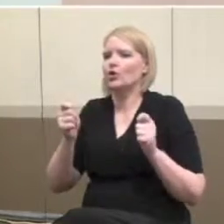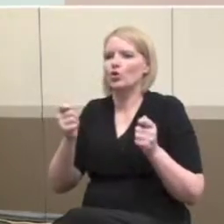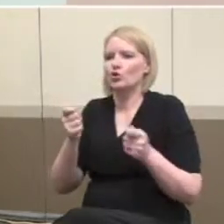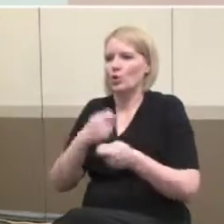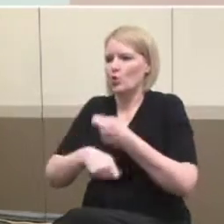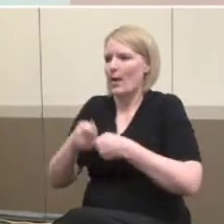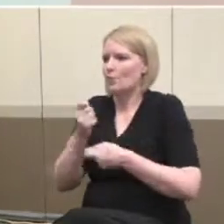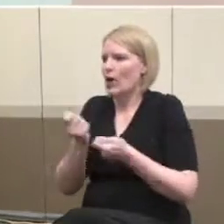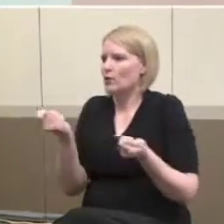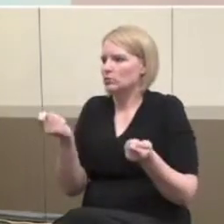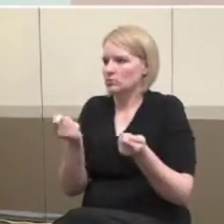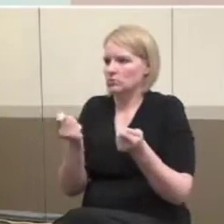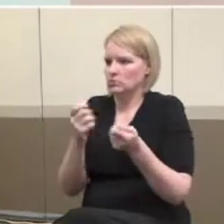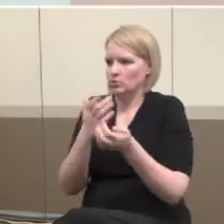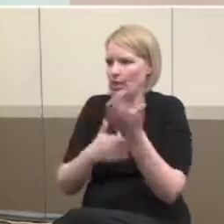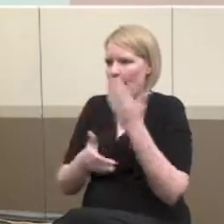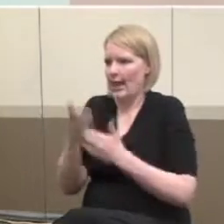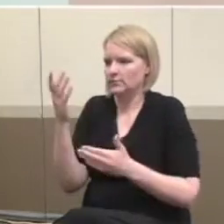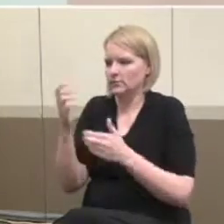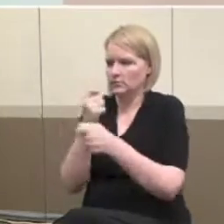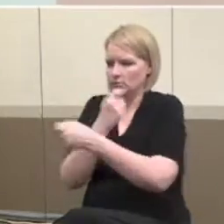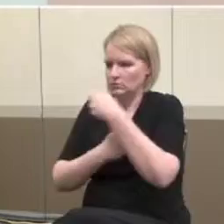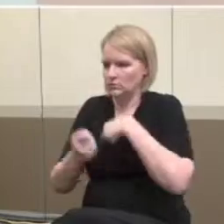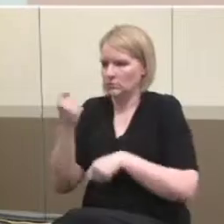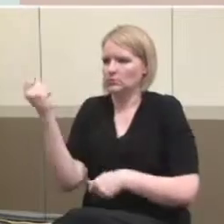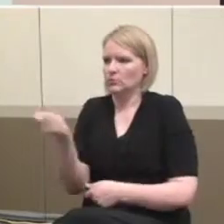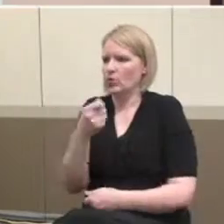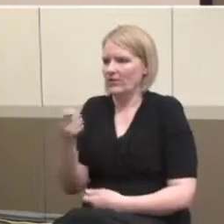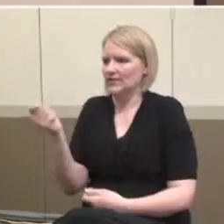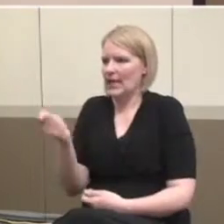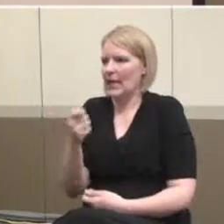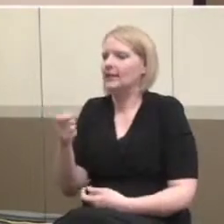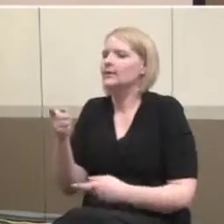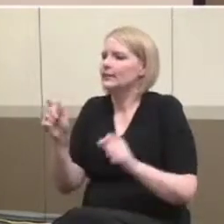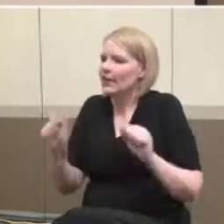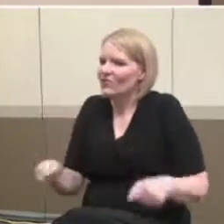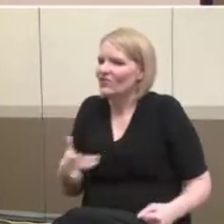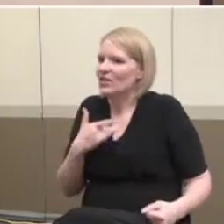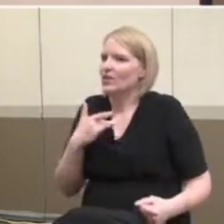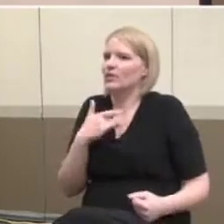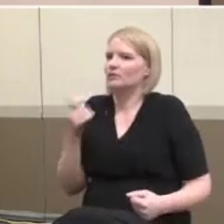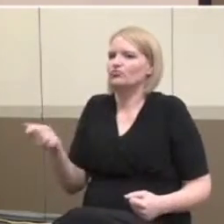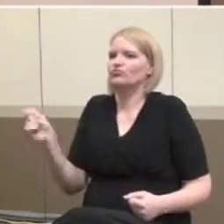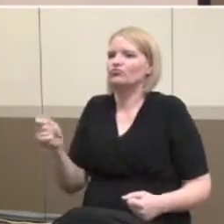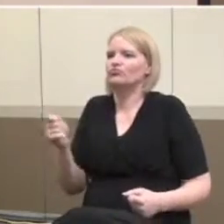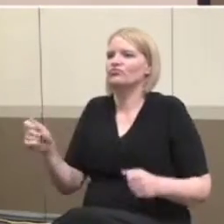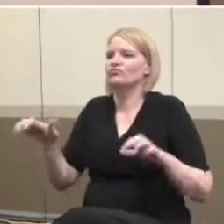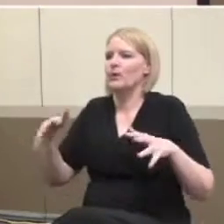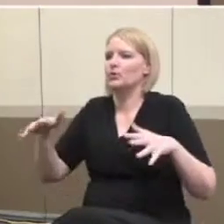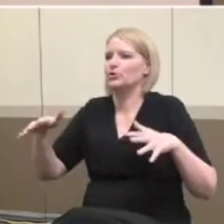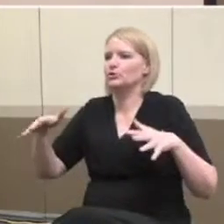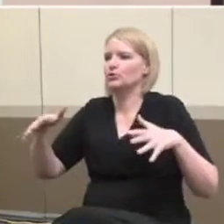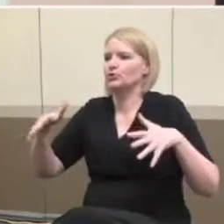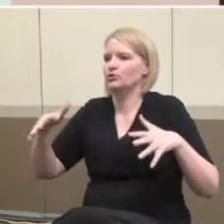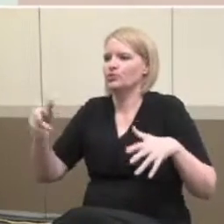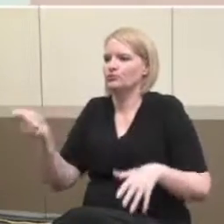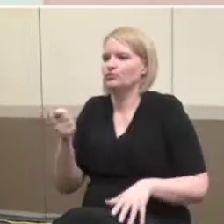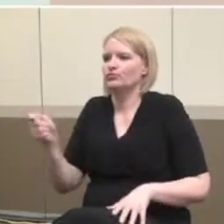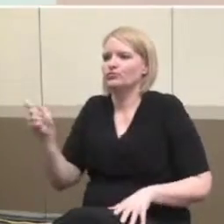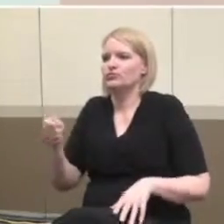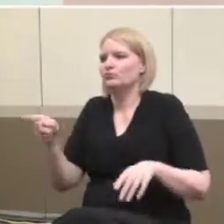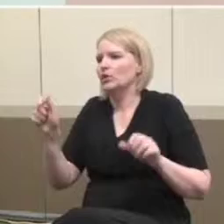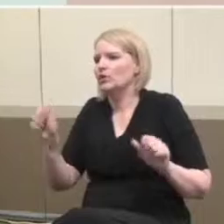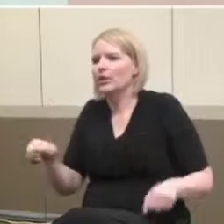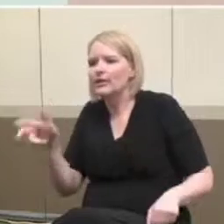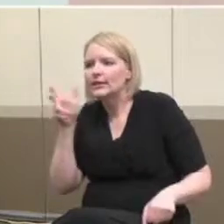wrap around your hand and they're secure. So he could just move his hand and he could feel He could feel that vibration, and he could,